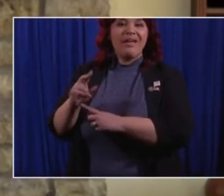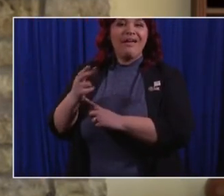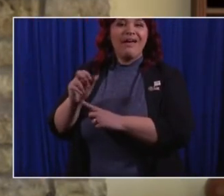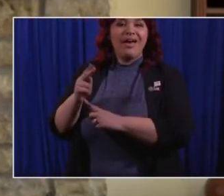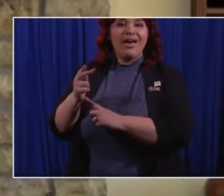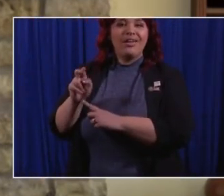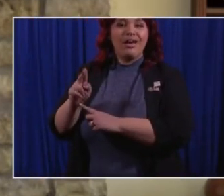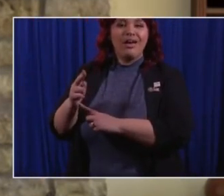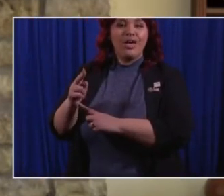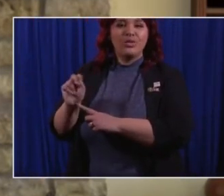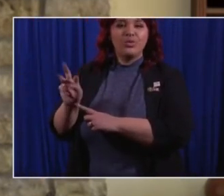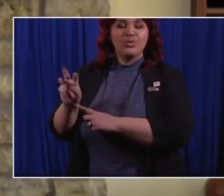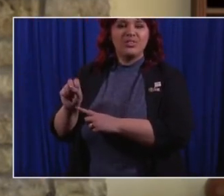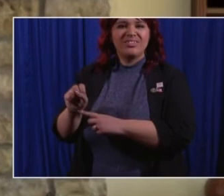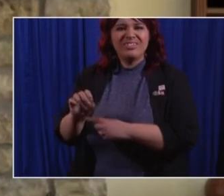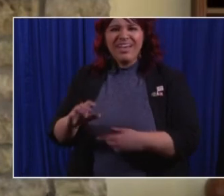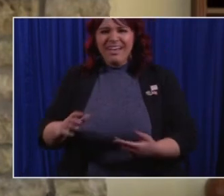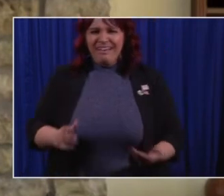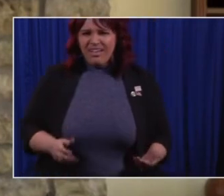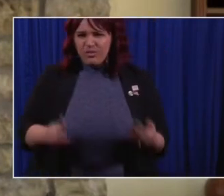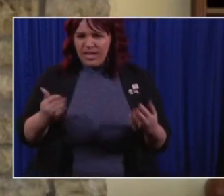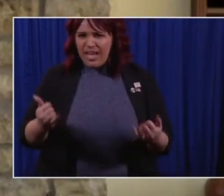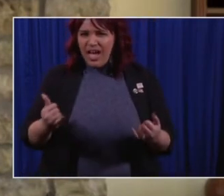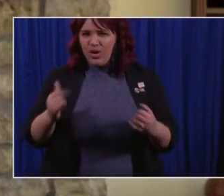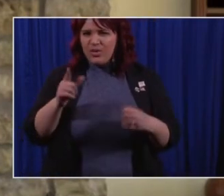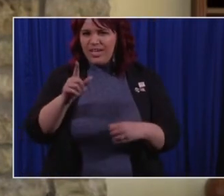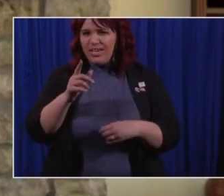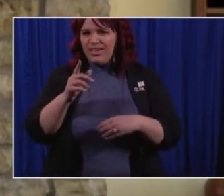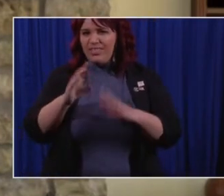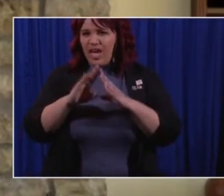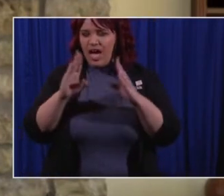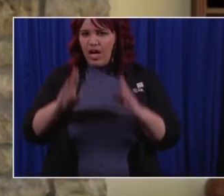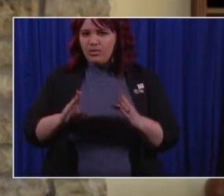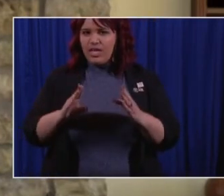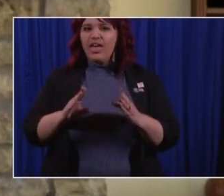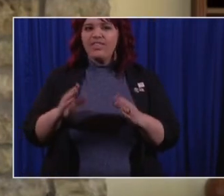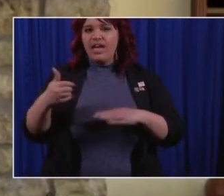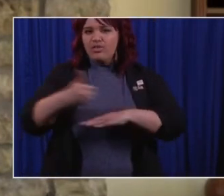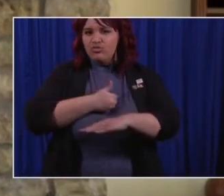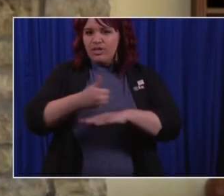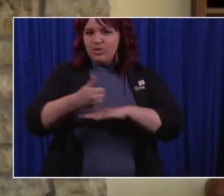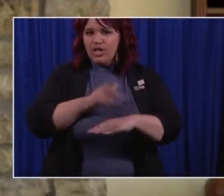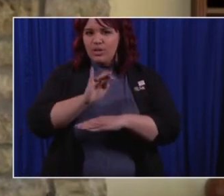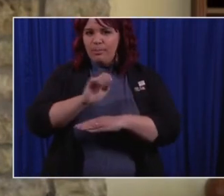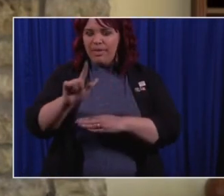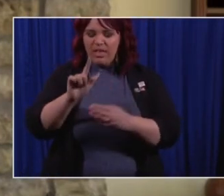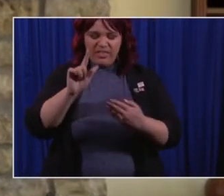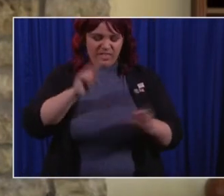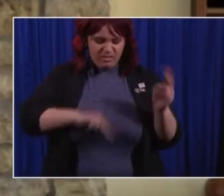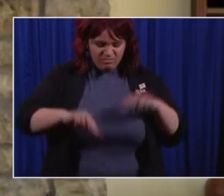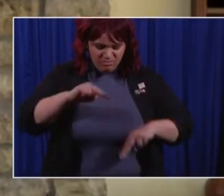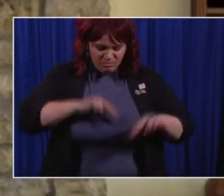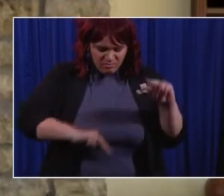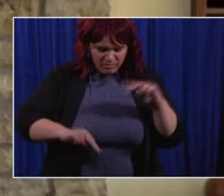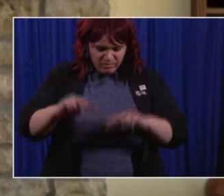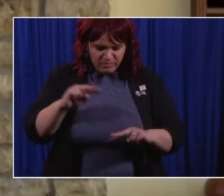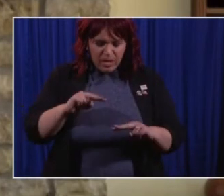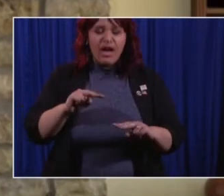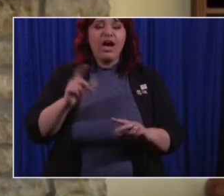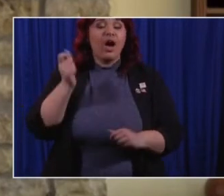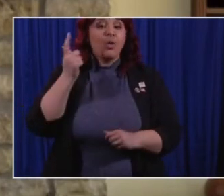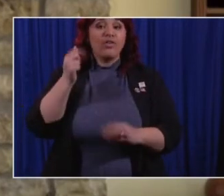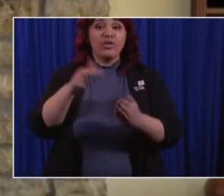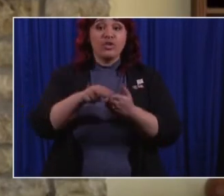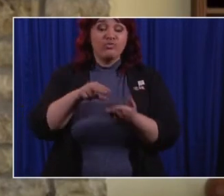a substitute bill on that in the House any moment now. Lawmakers seem to have kind of balked at the raising of the